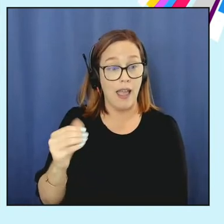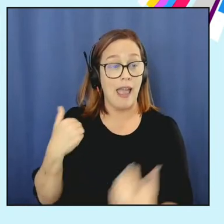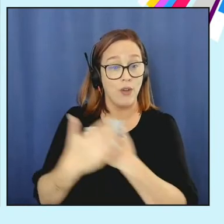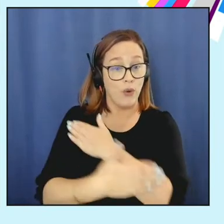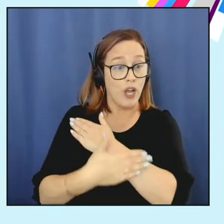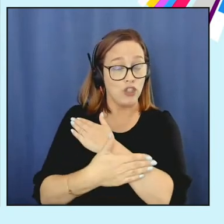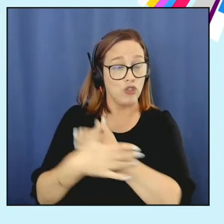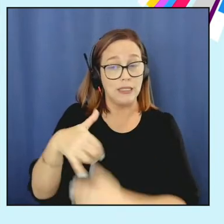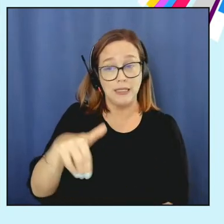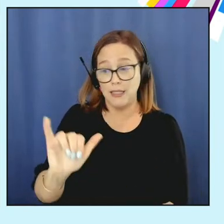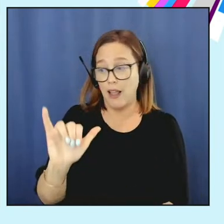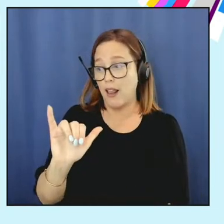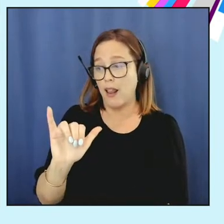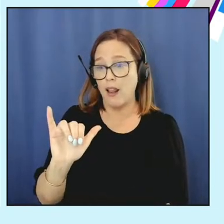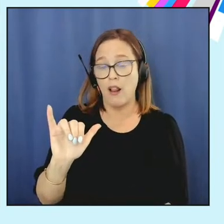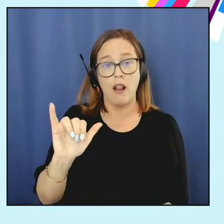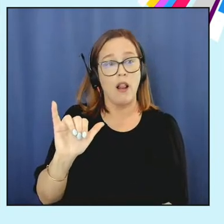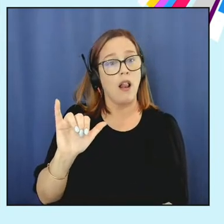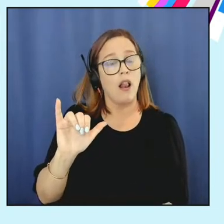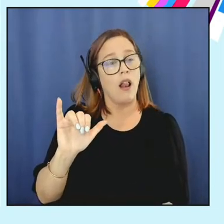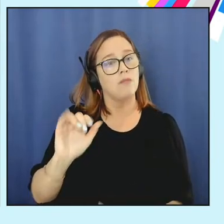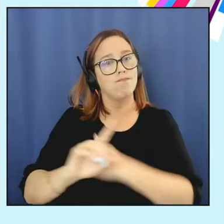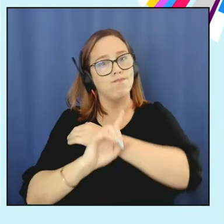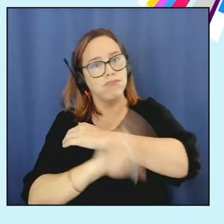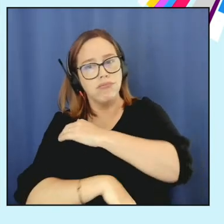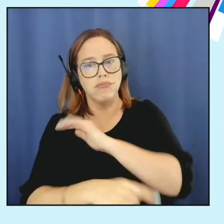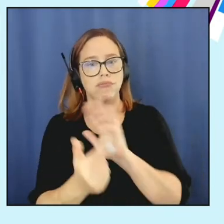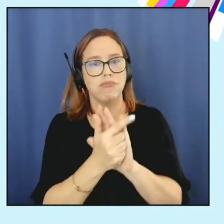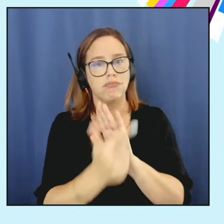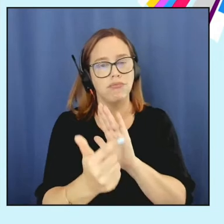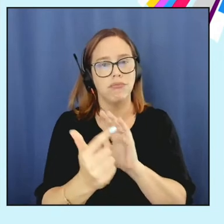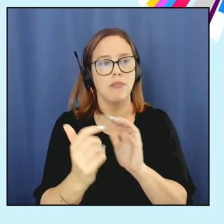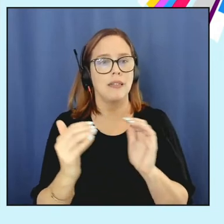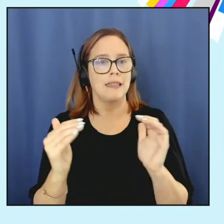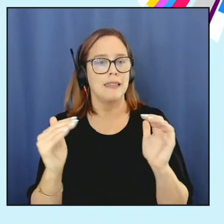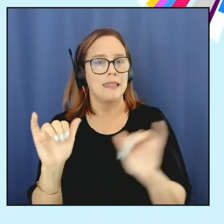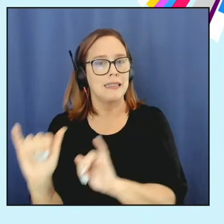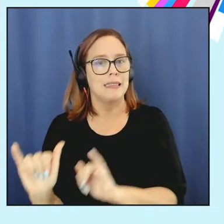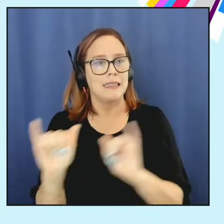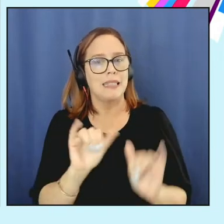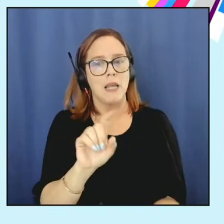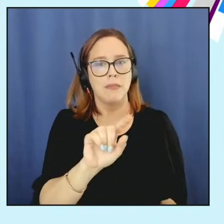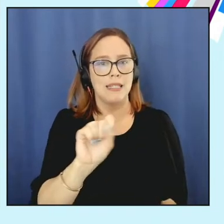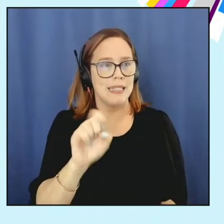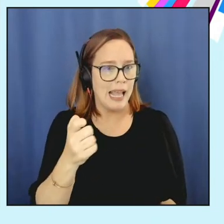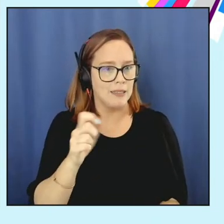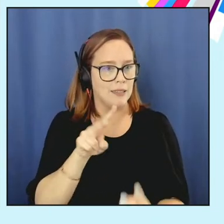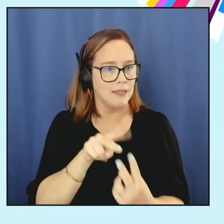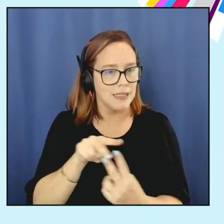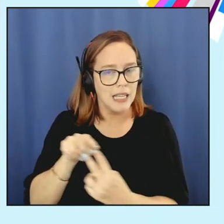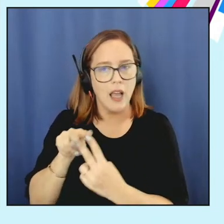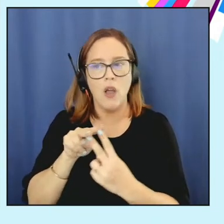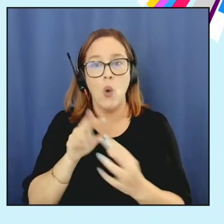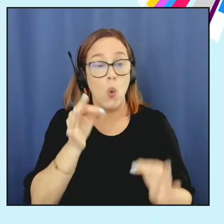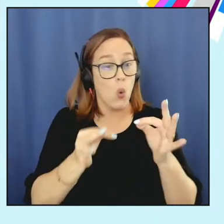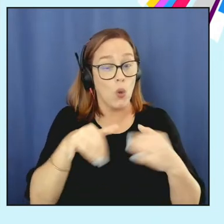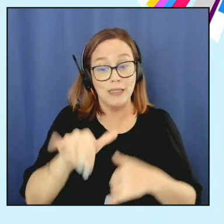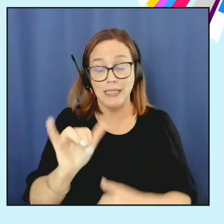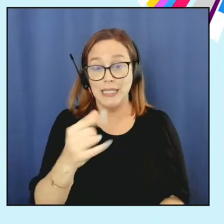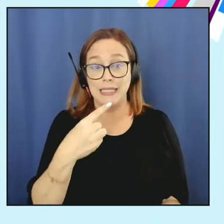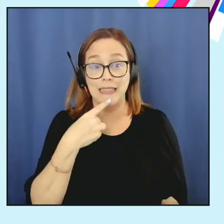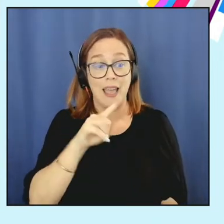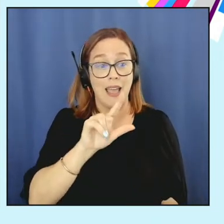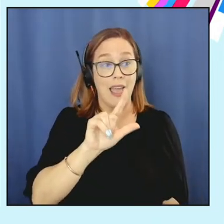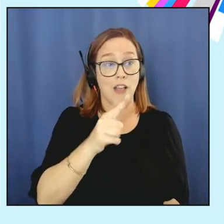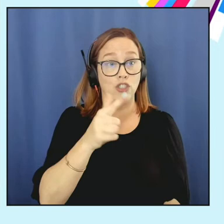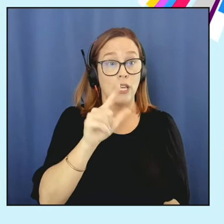countries that criminalize consensual same-sex, where courts are still saying that LGBT people